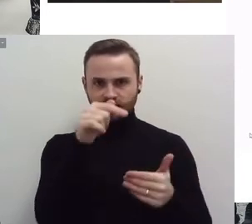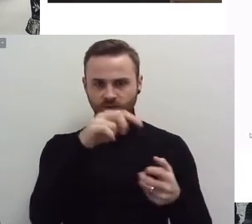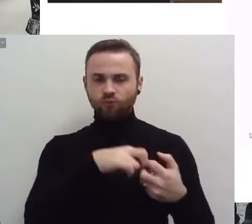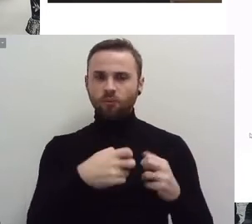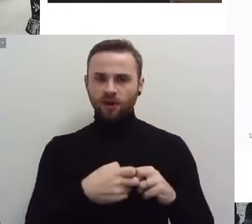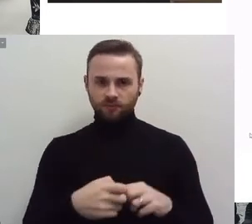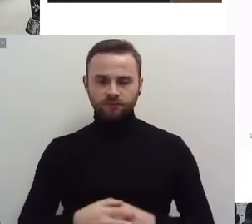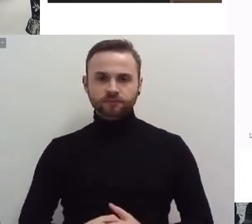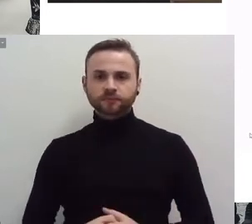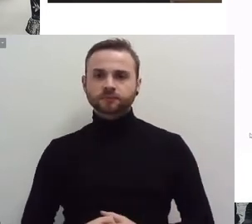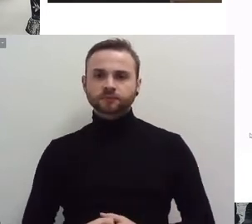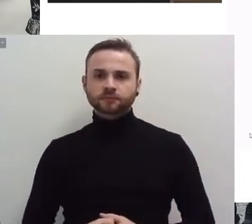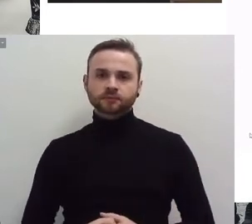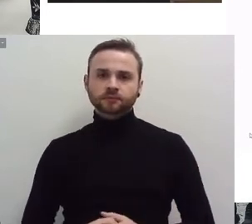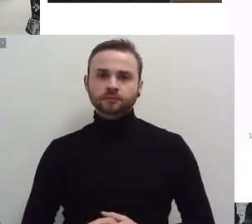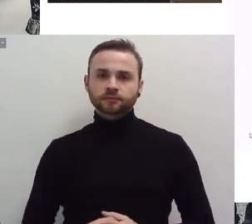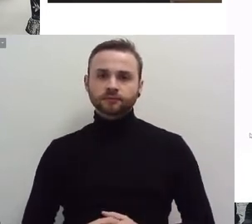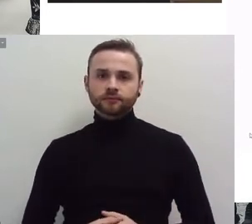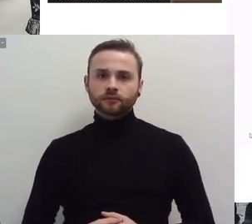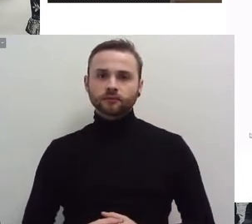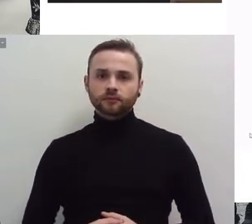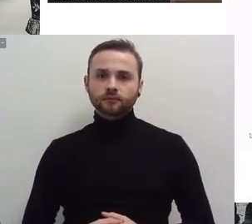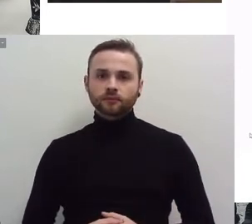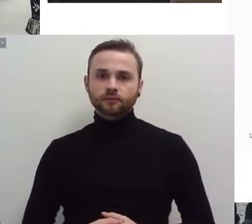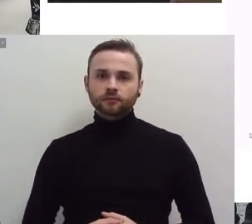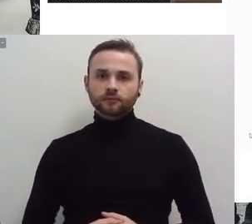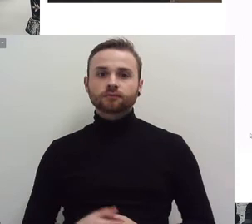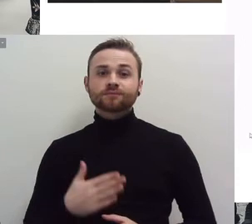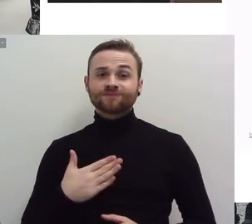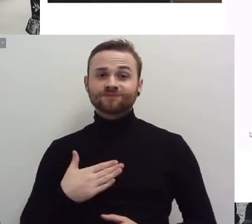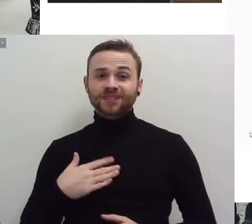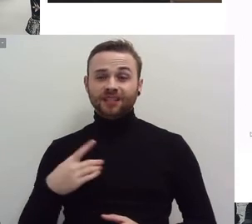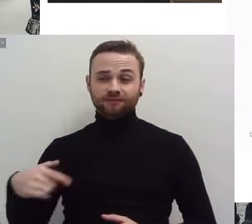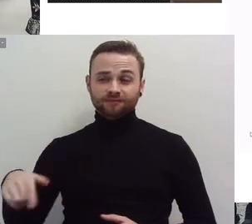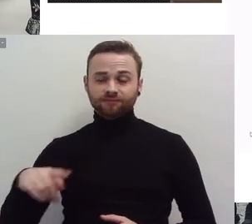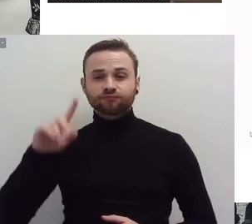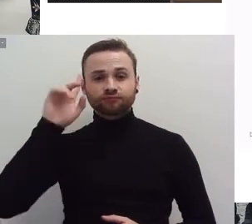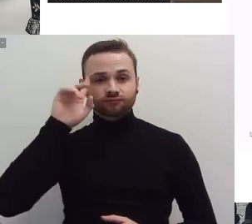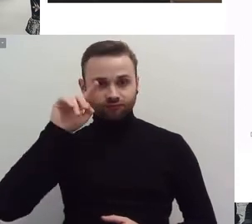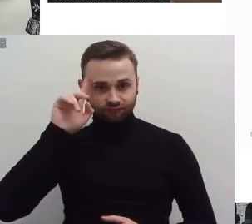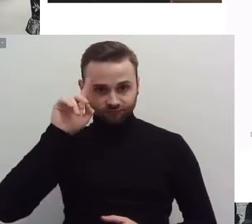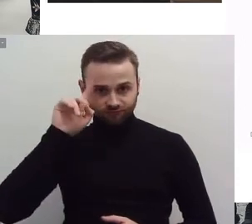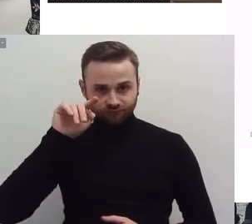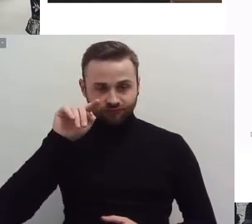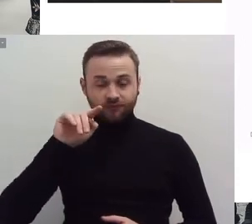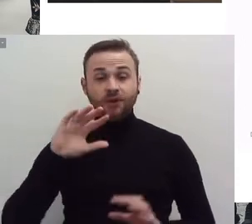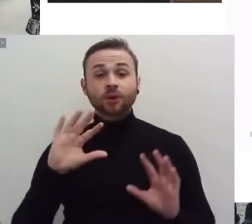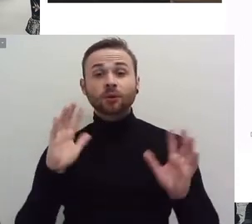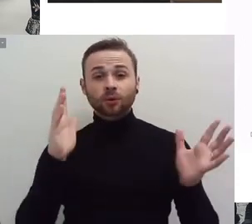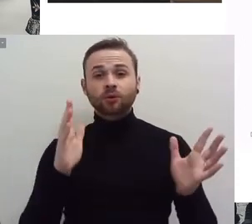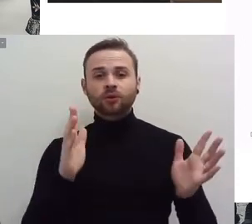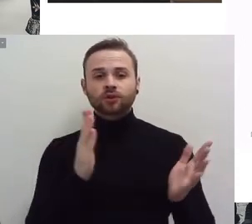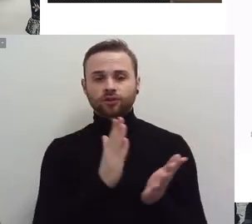the need for alternative care has been increasing. And at the moment, we have seen